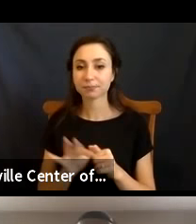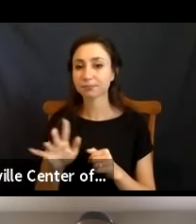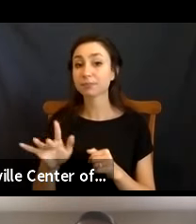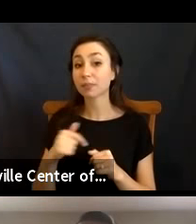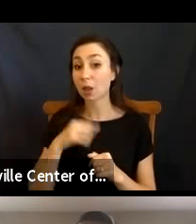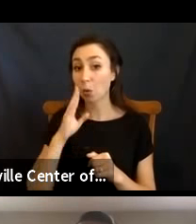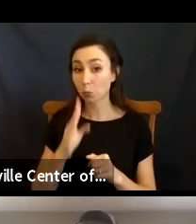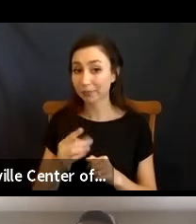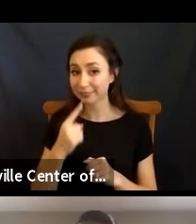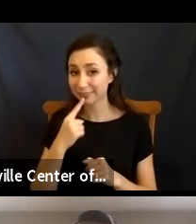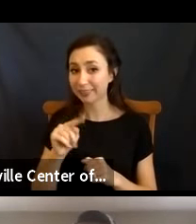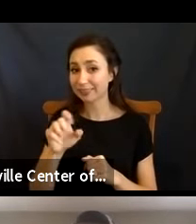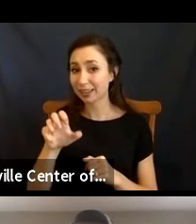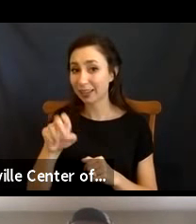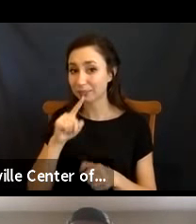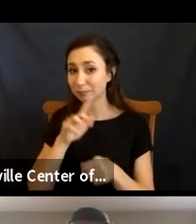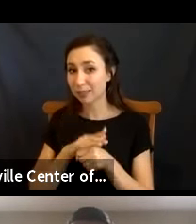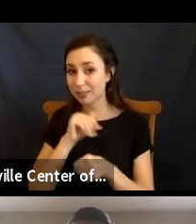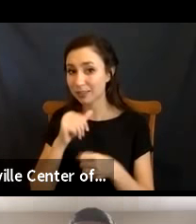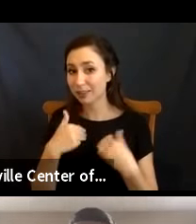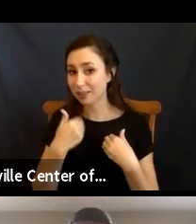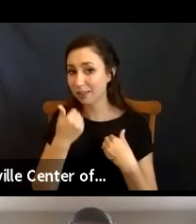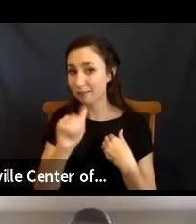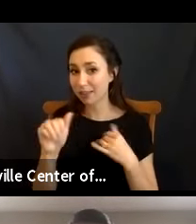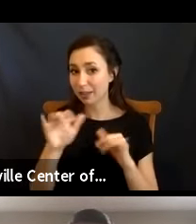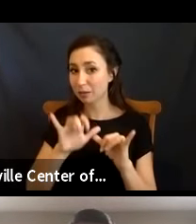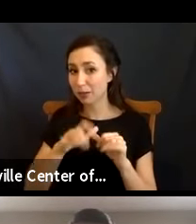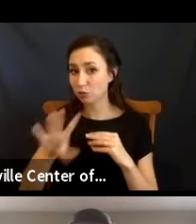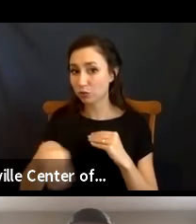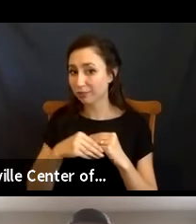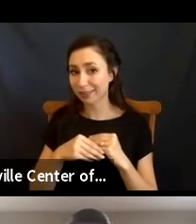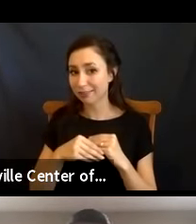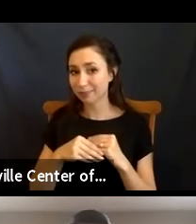say the Tennessee Pledge doesn't have any metrics attached to it at all.